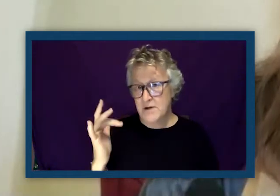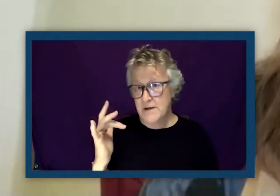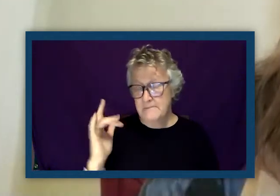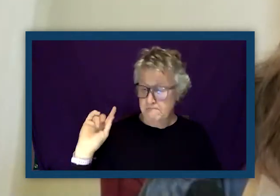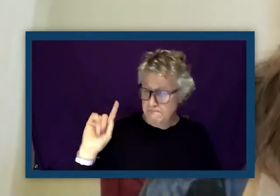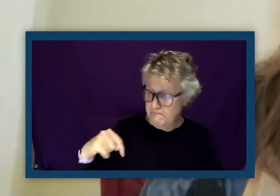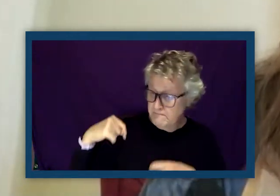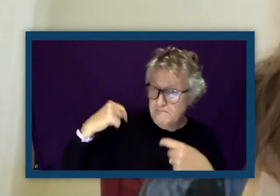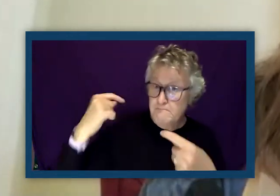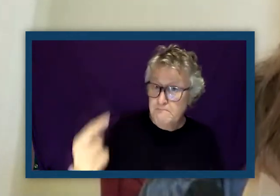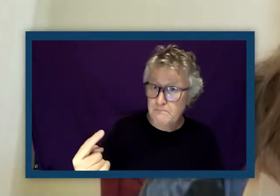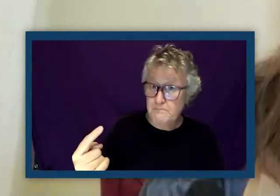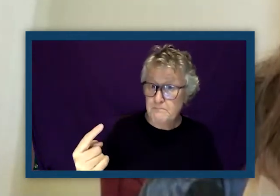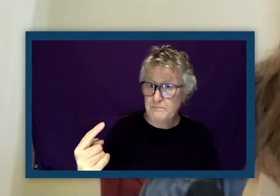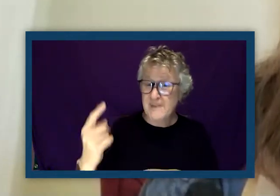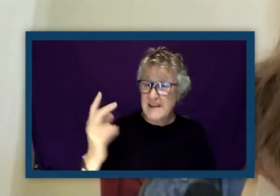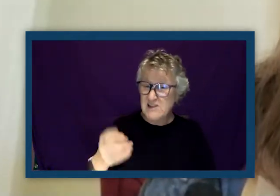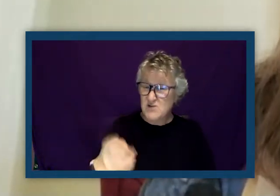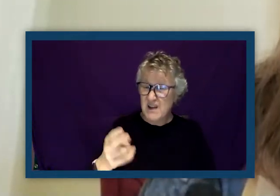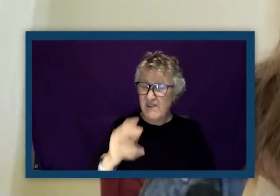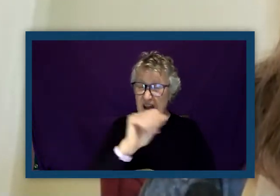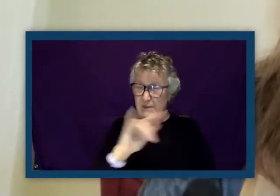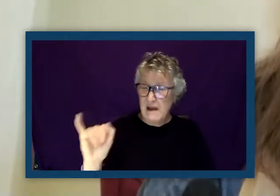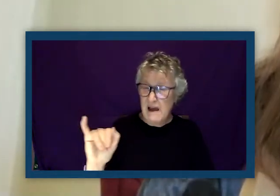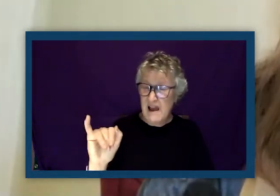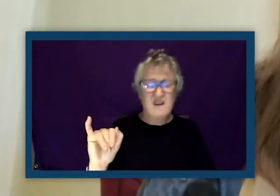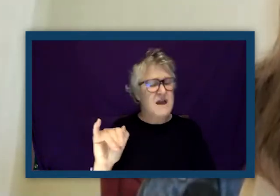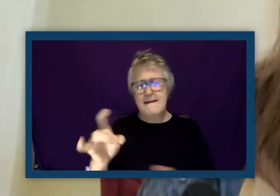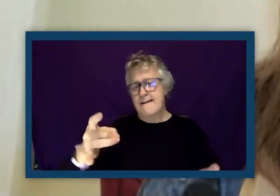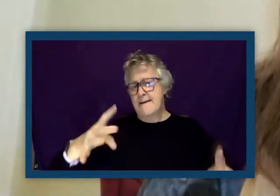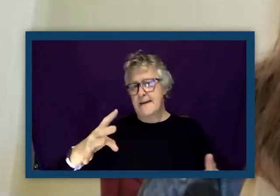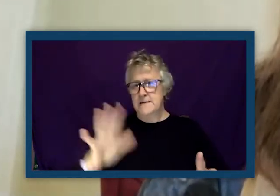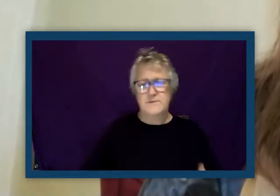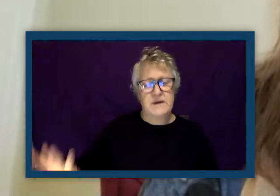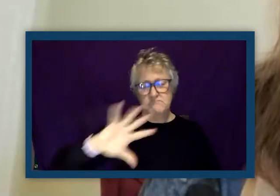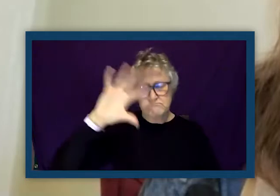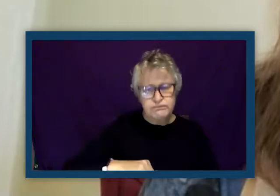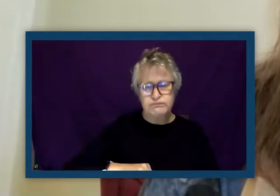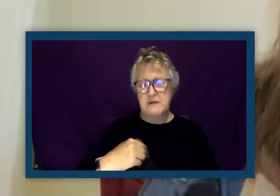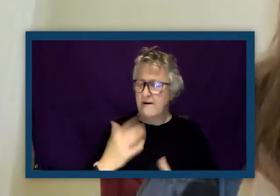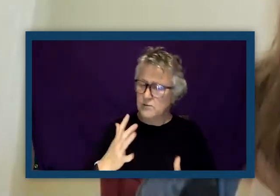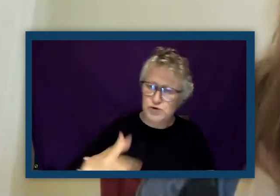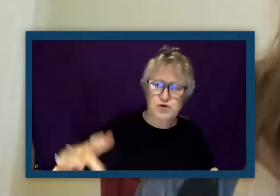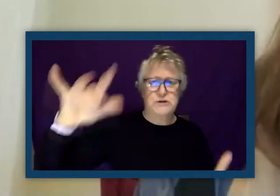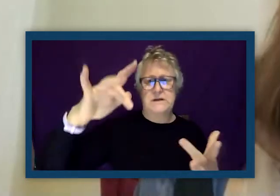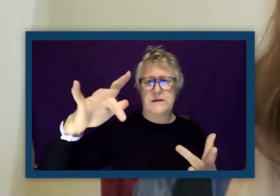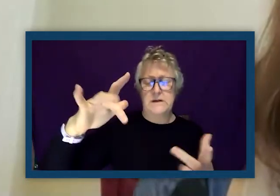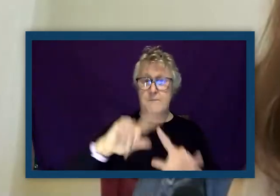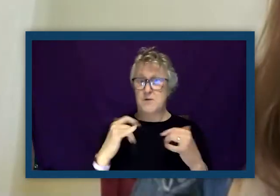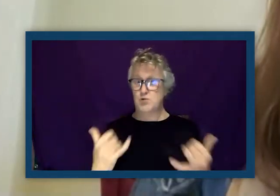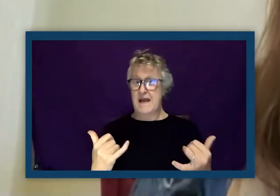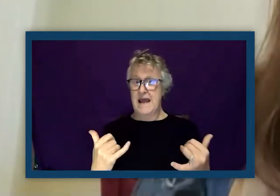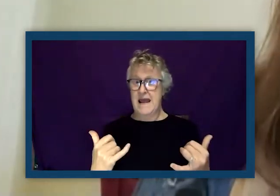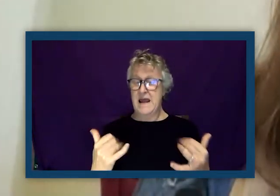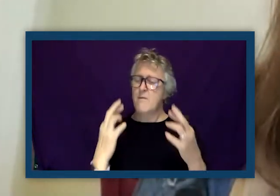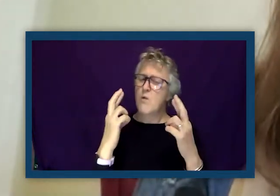communities, hate and discrimination have marked our journeys. Yet today, I am more hopeful than ever. What we are experiencing today